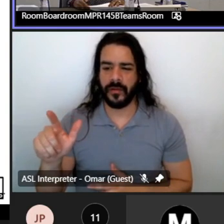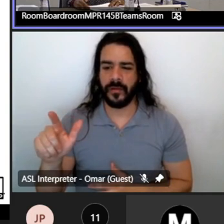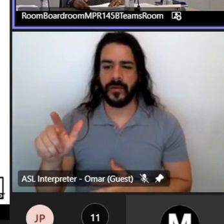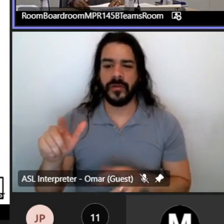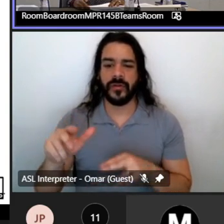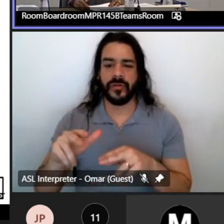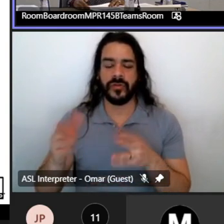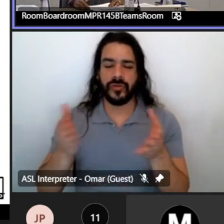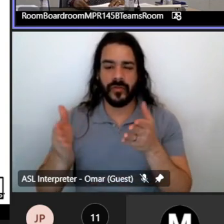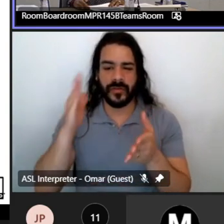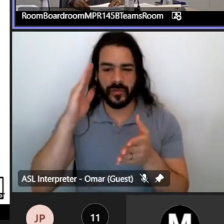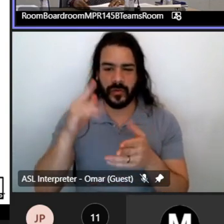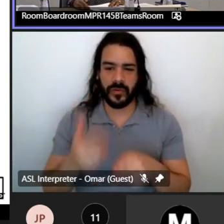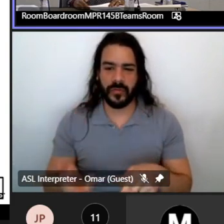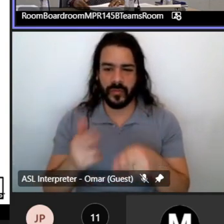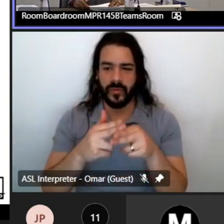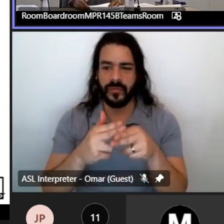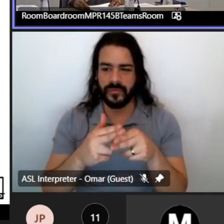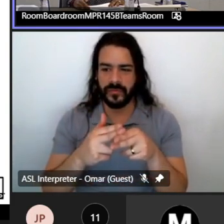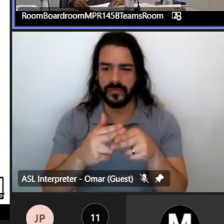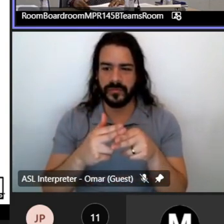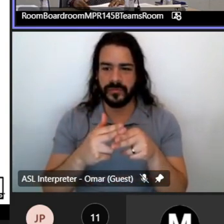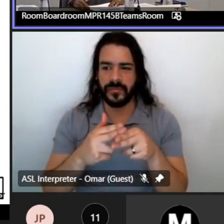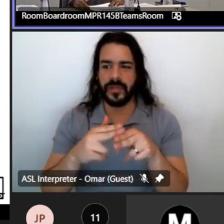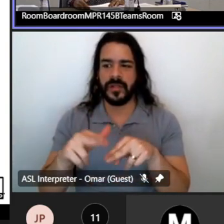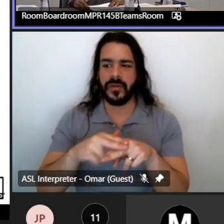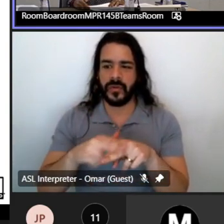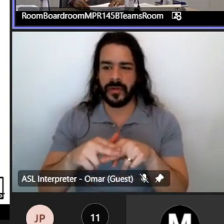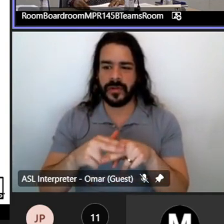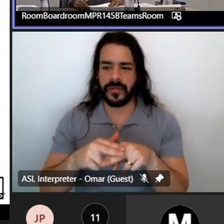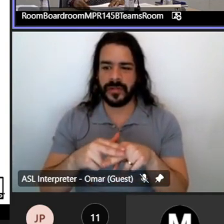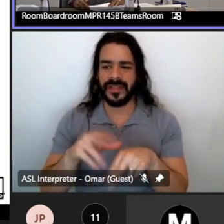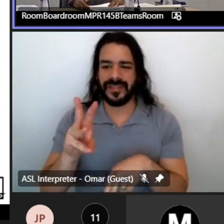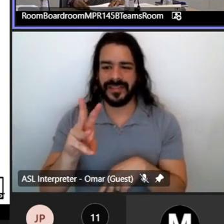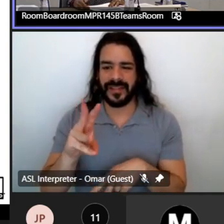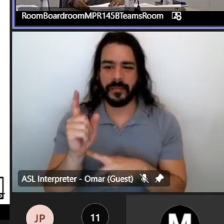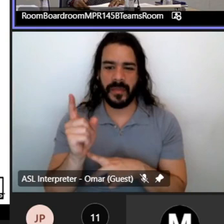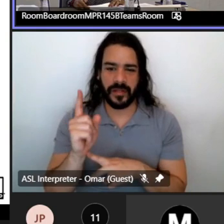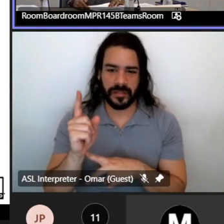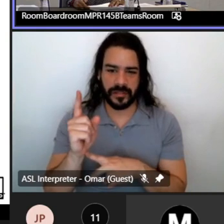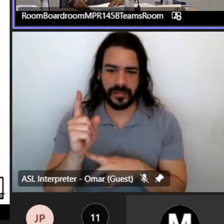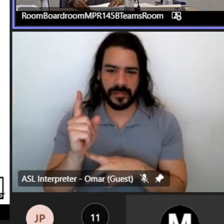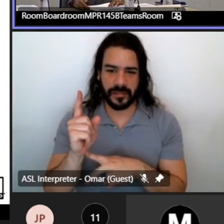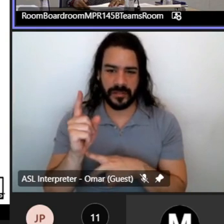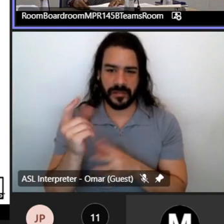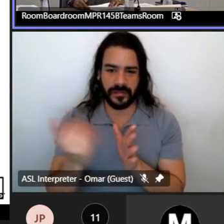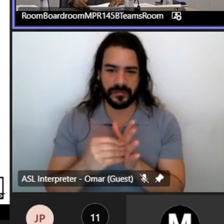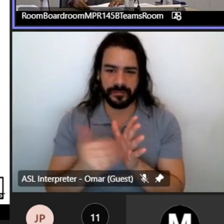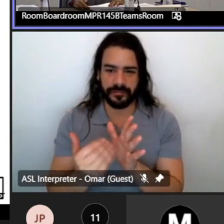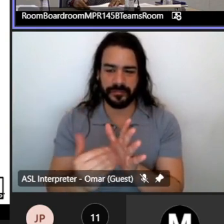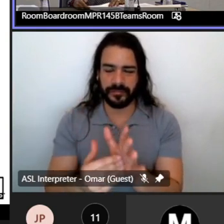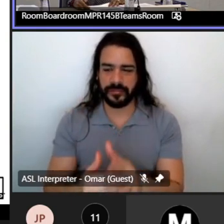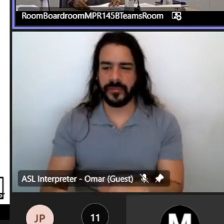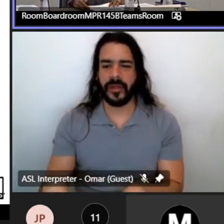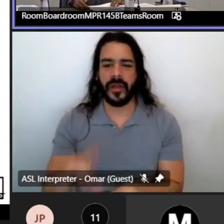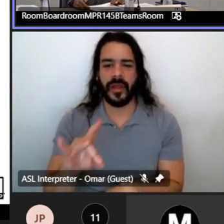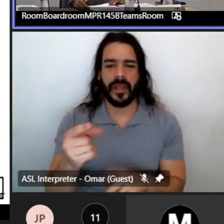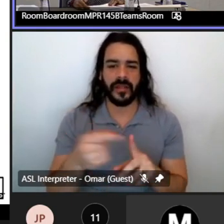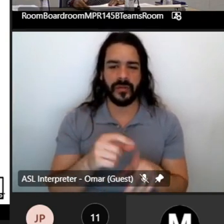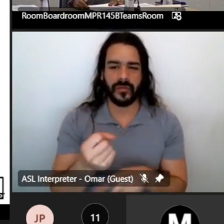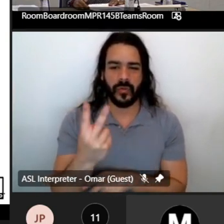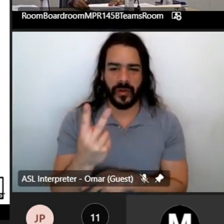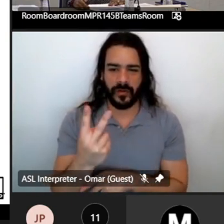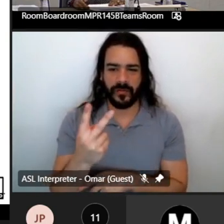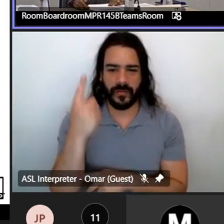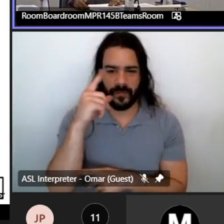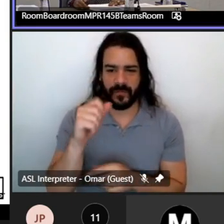trains arriving every 3 to 6 minutes at stations in the core and trains every 8 to 12 minutes or better system-wide,